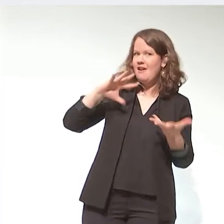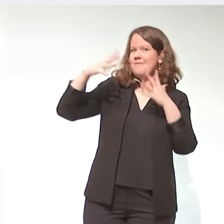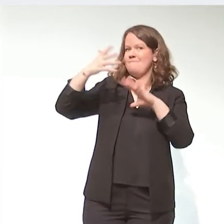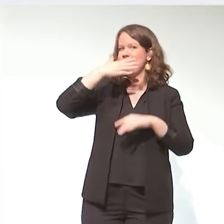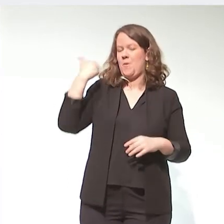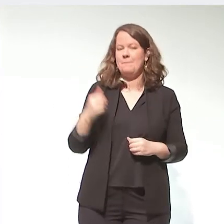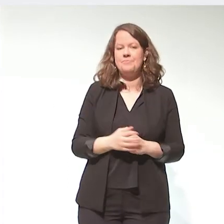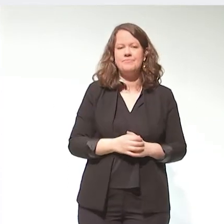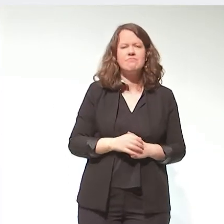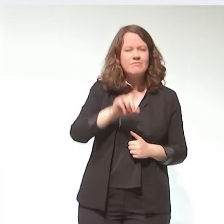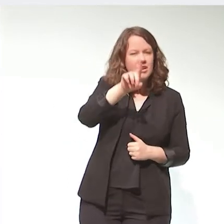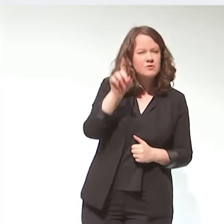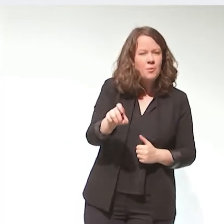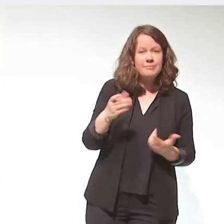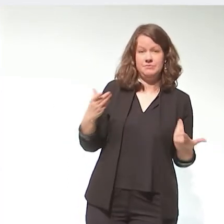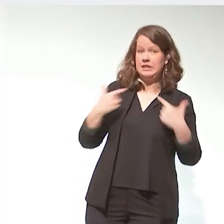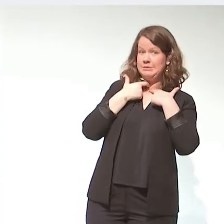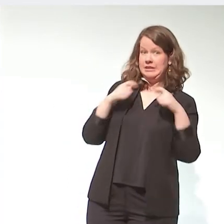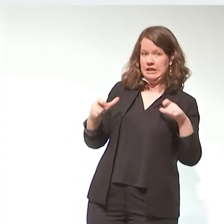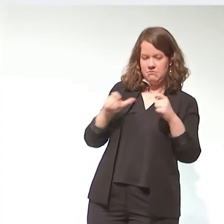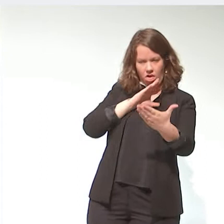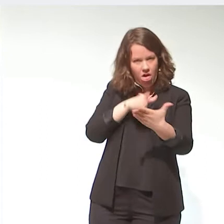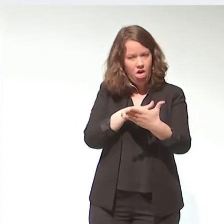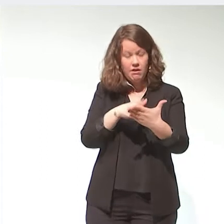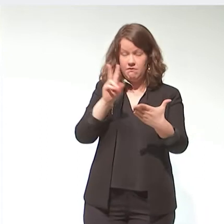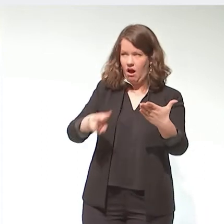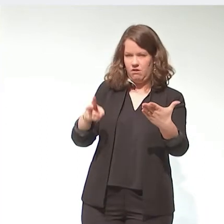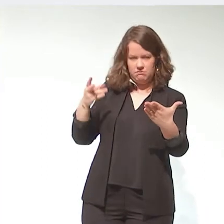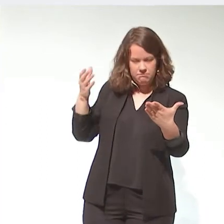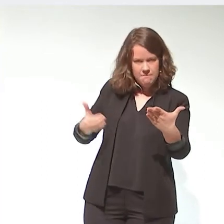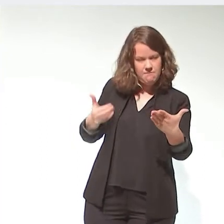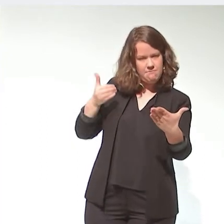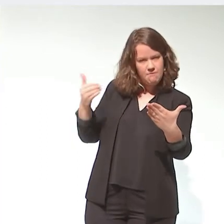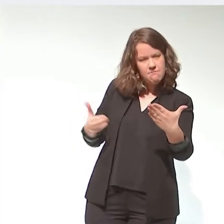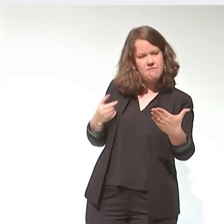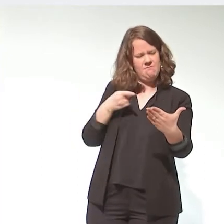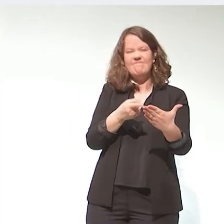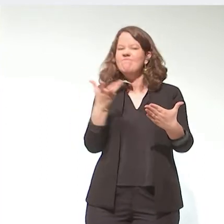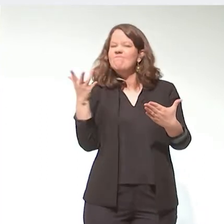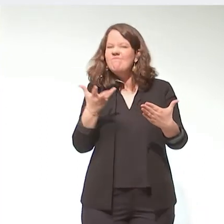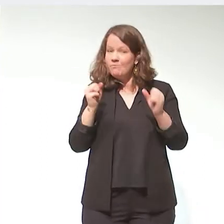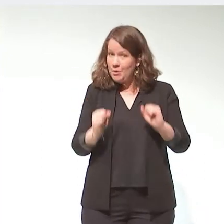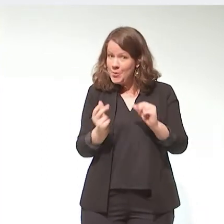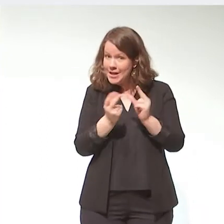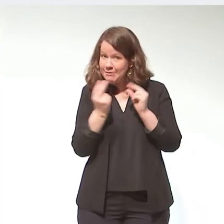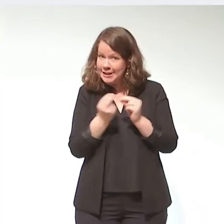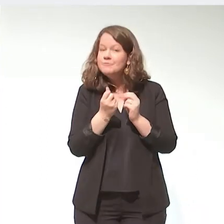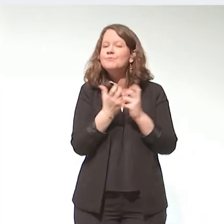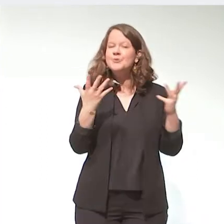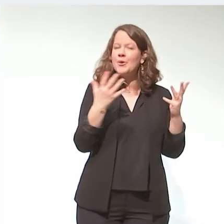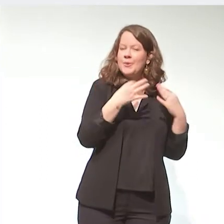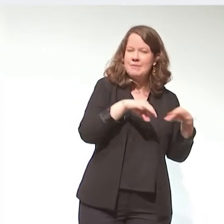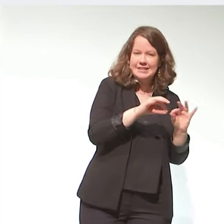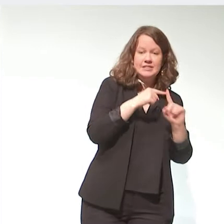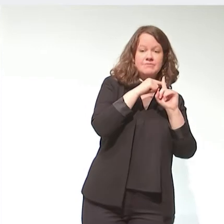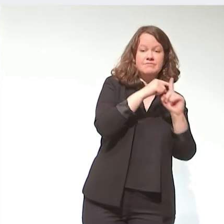What are the persistent barriers in terms of accessibility? This is the question we're going to ask from